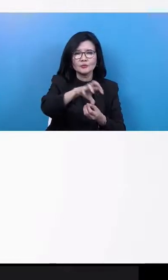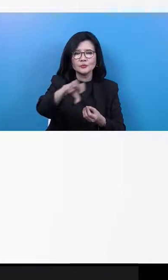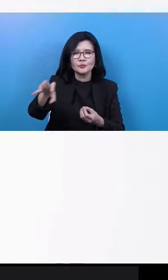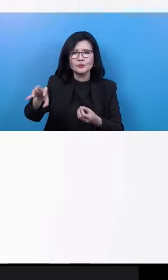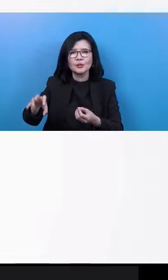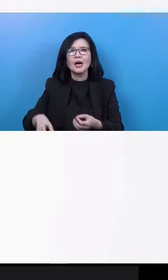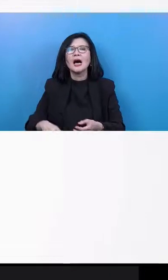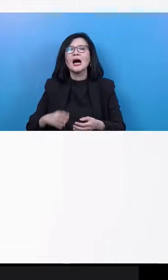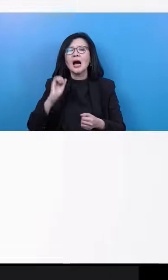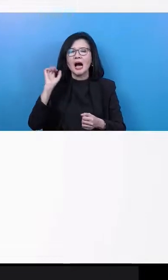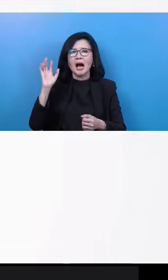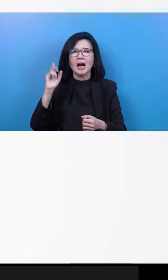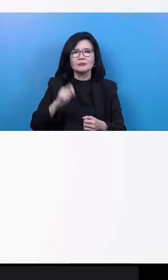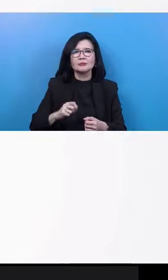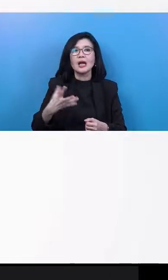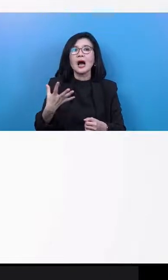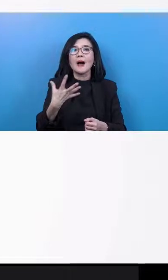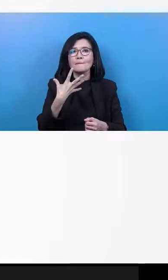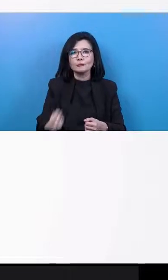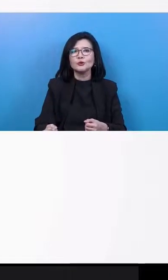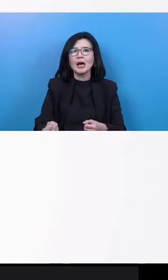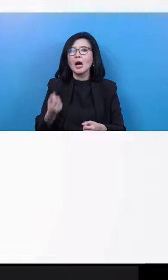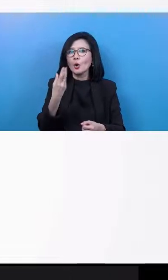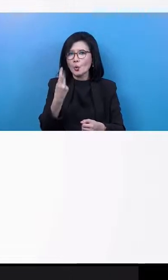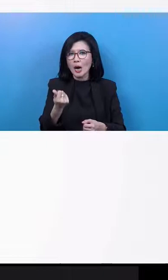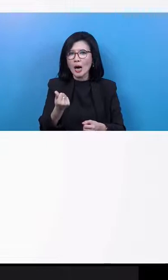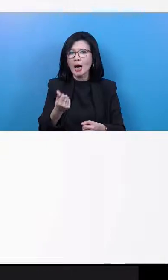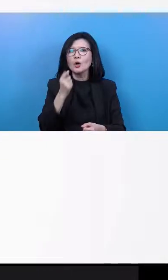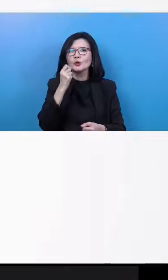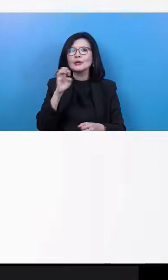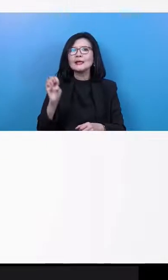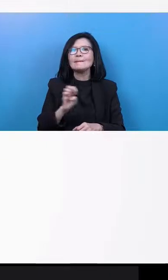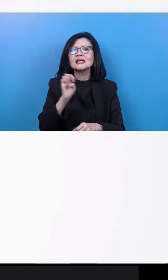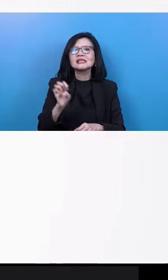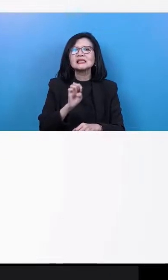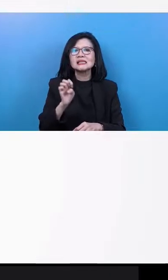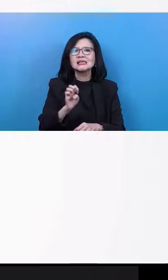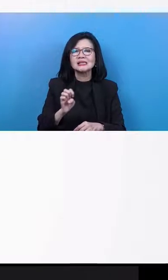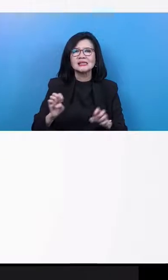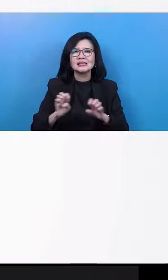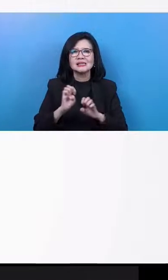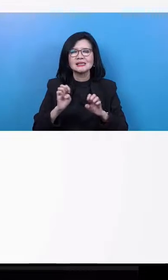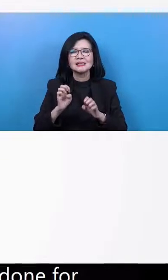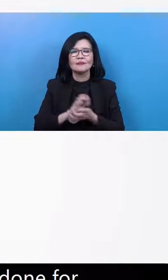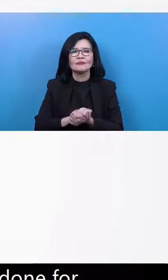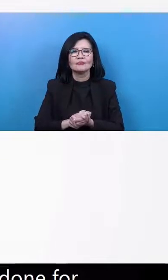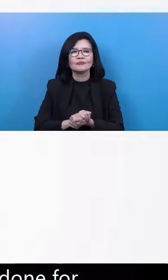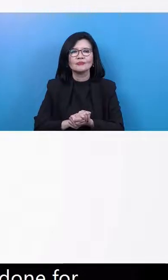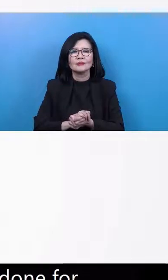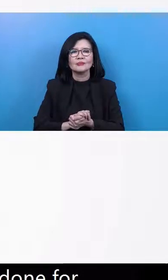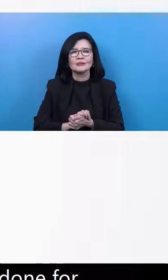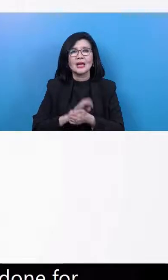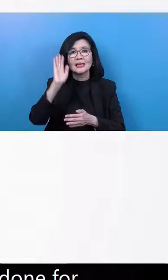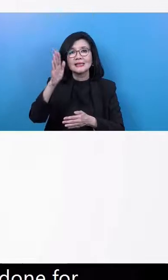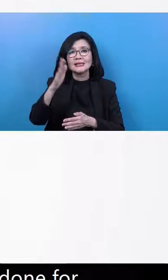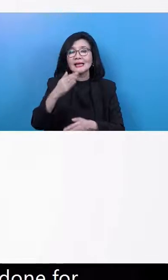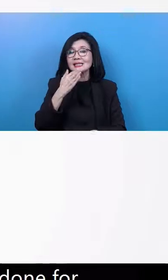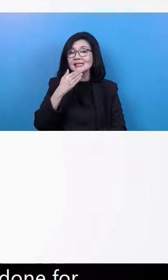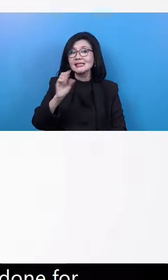very much for that. We'll come back to questions later, probably Dr. Yanti. We will next see a video